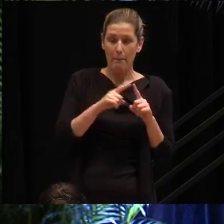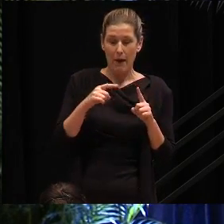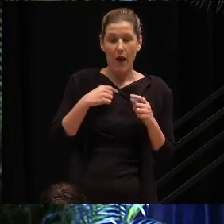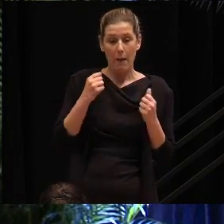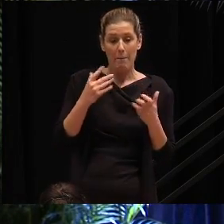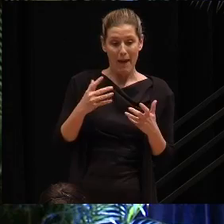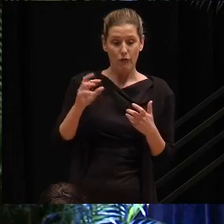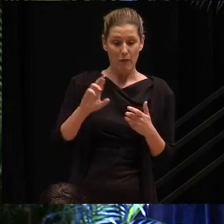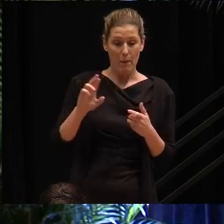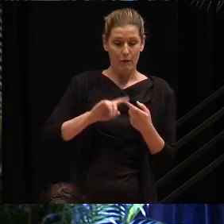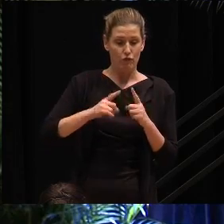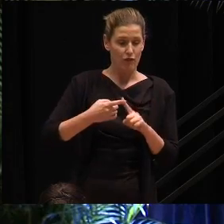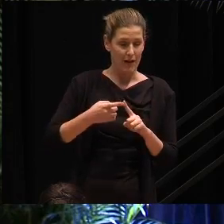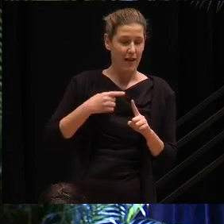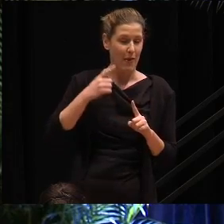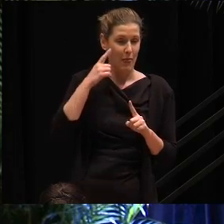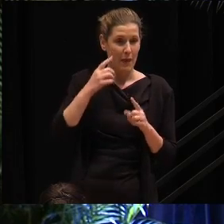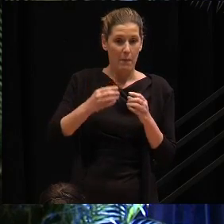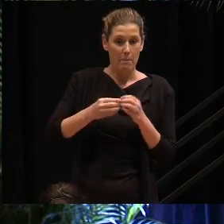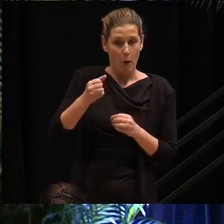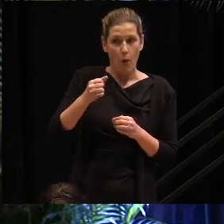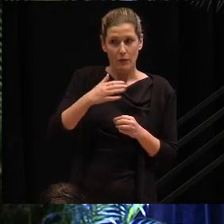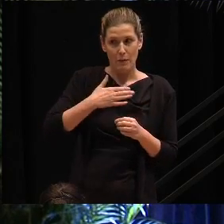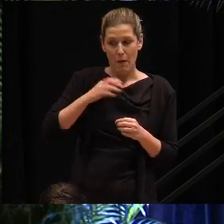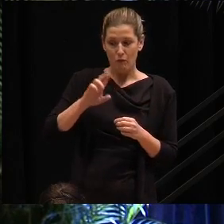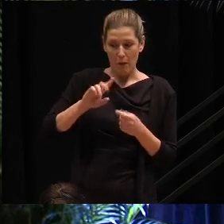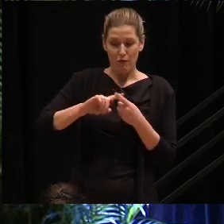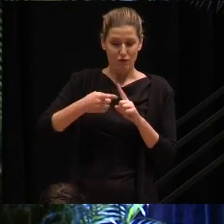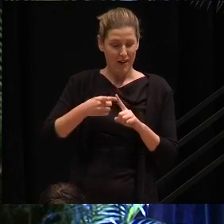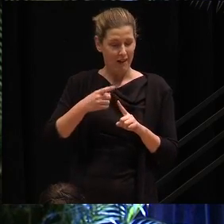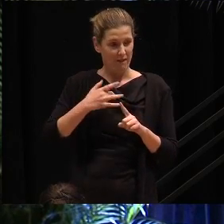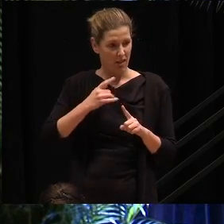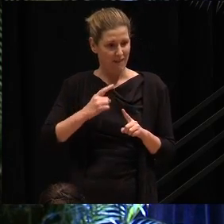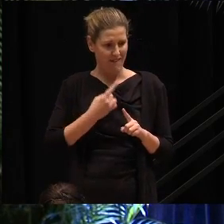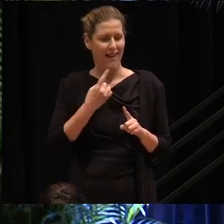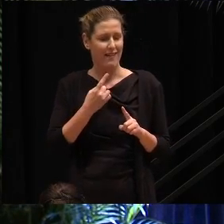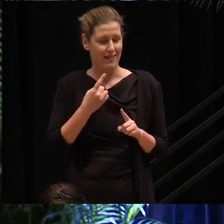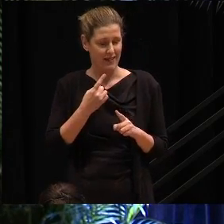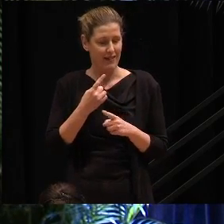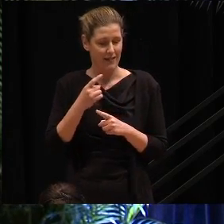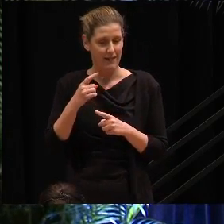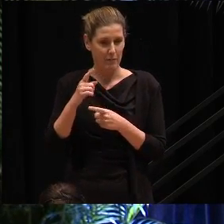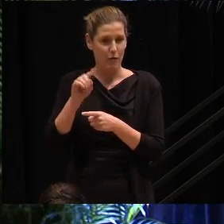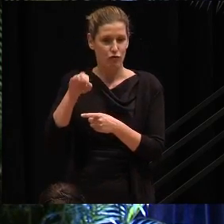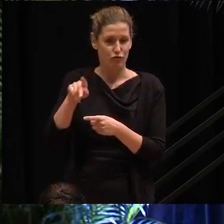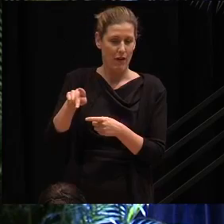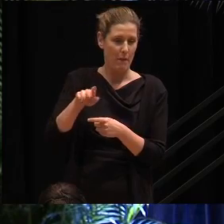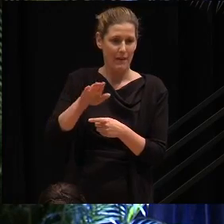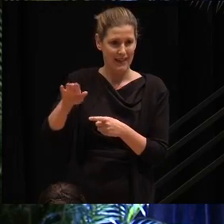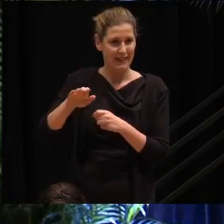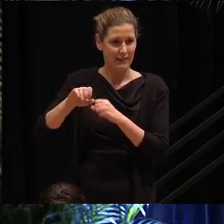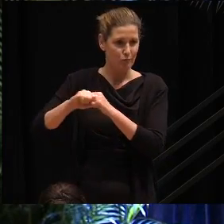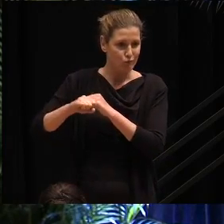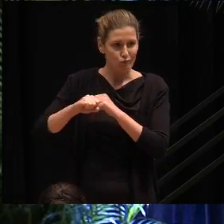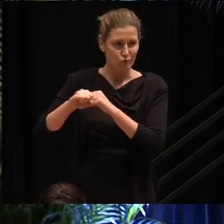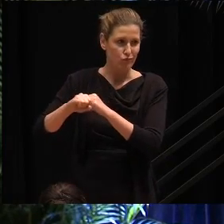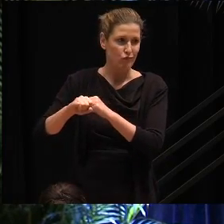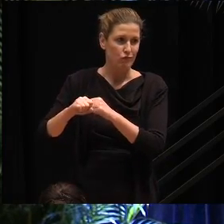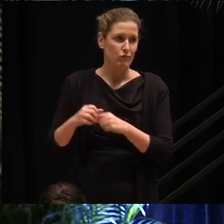Republican friends, and I think most of them were really, really offended by President Trump and his campaign. I think,